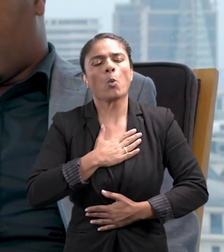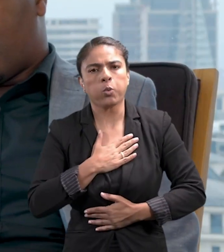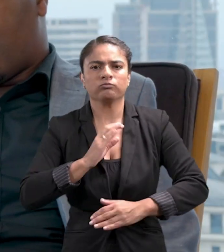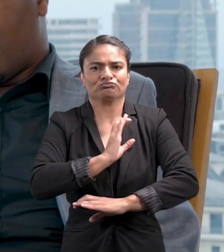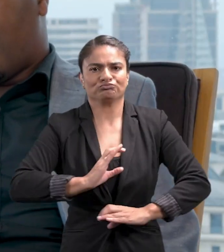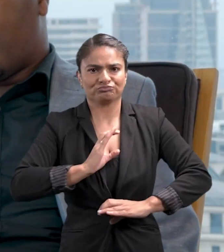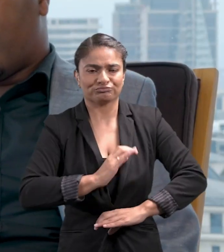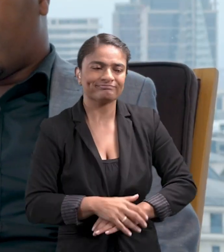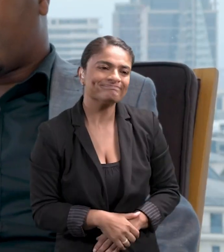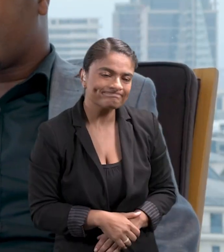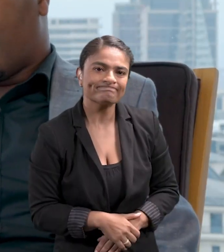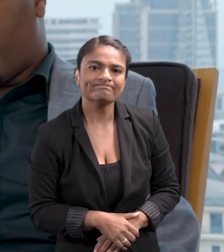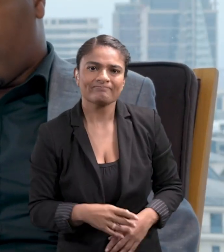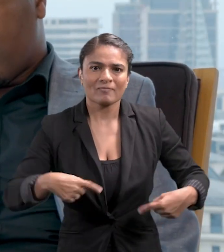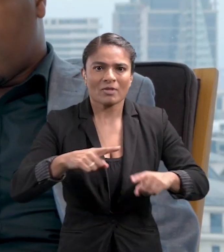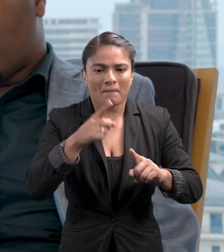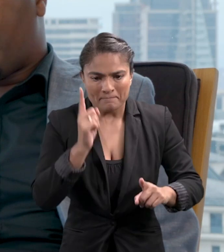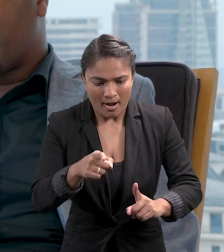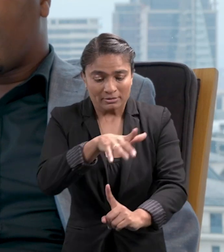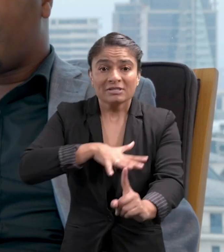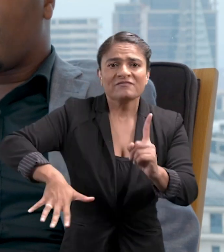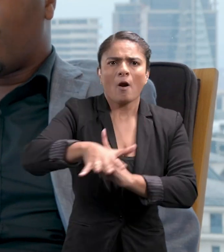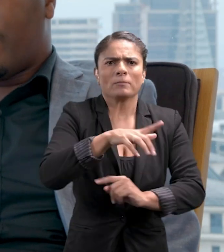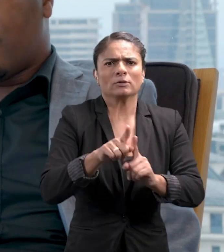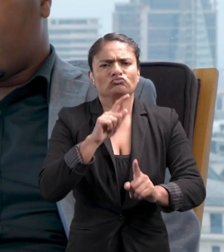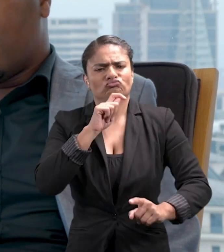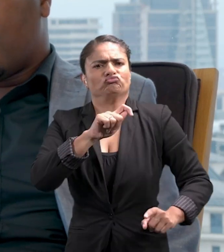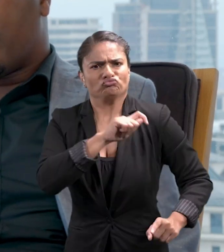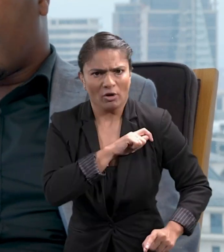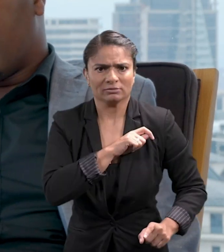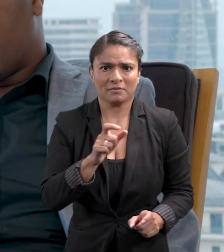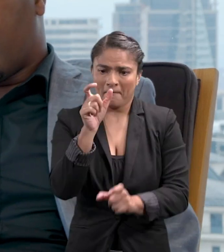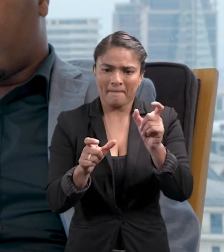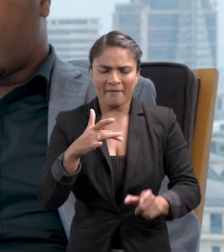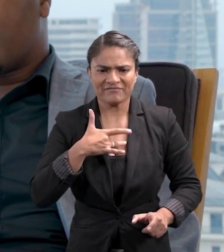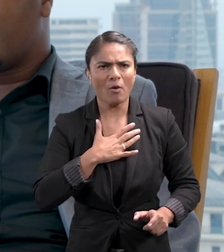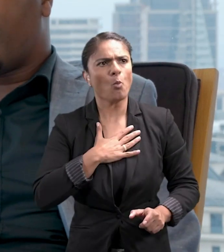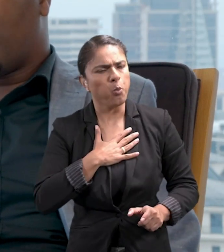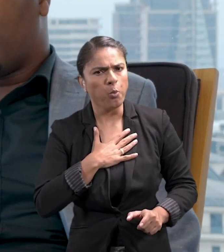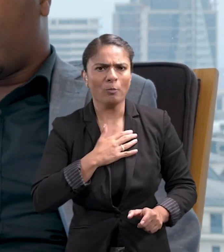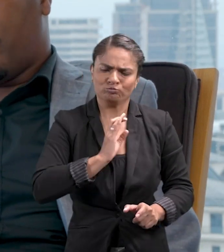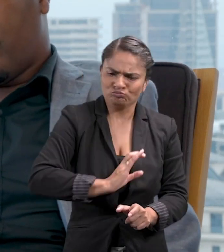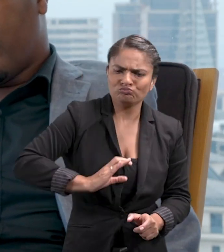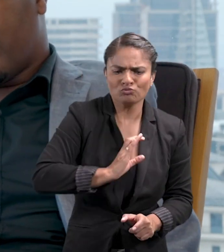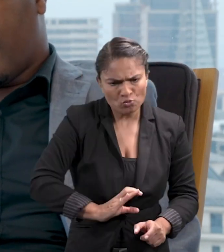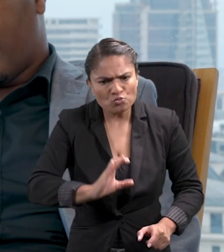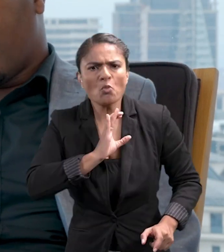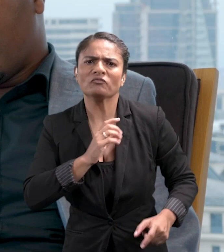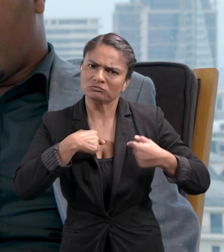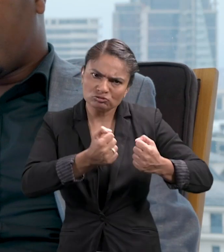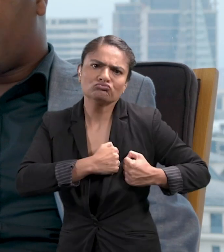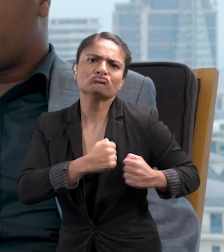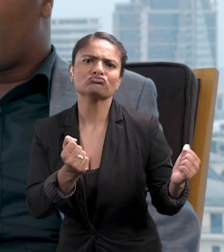create a trusting environment so people can feel confident to declare their disability. It's easier for an employee to